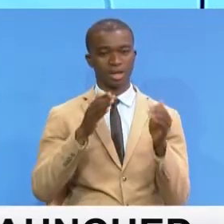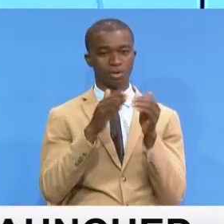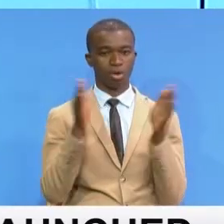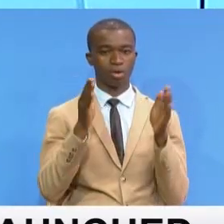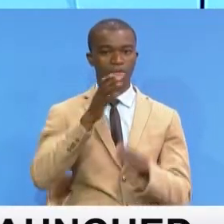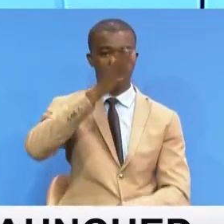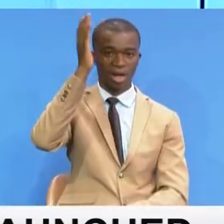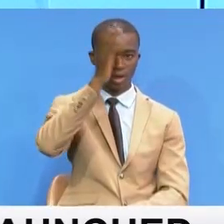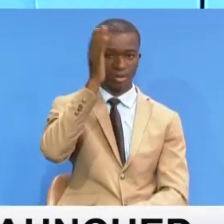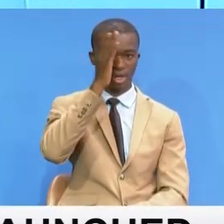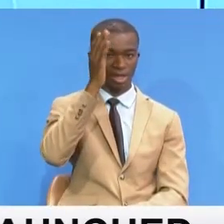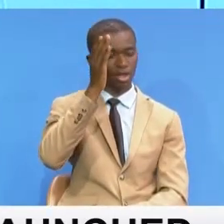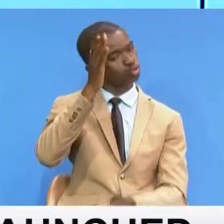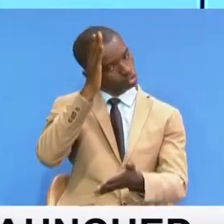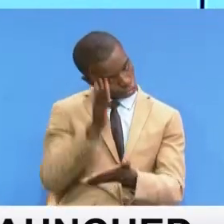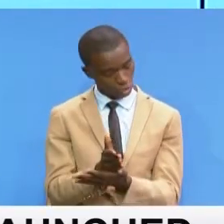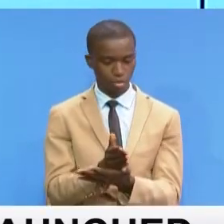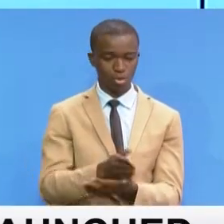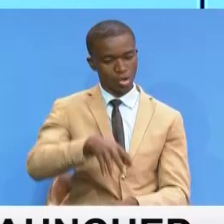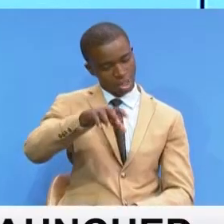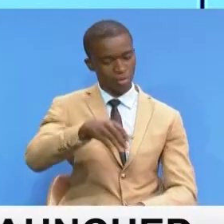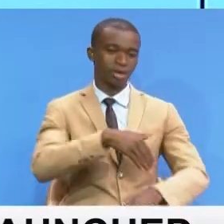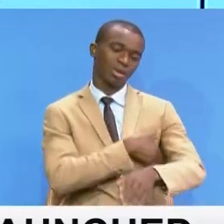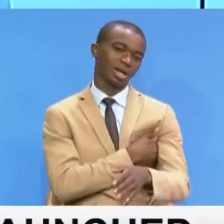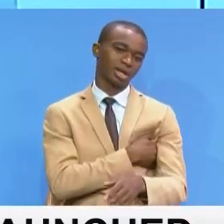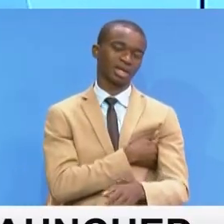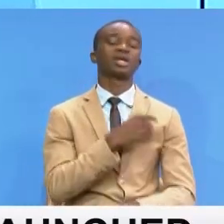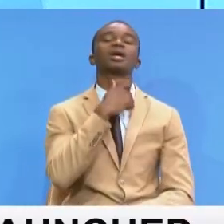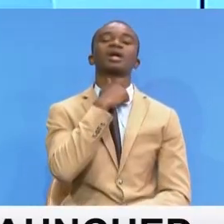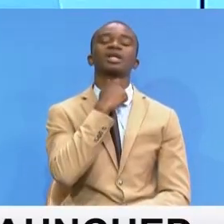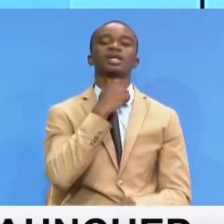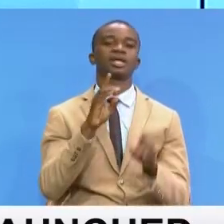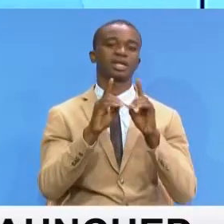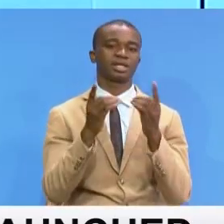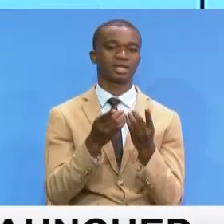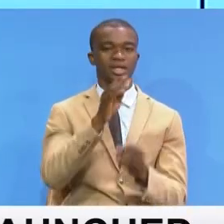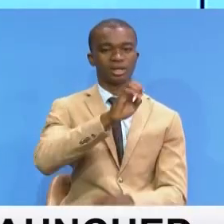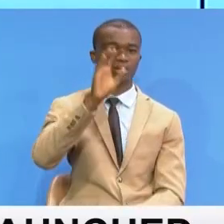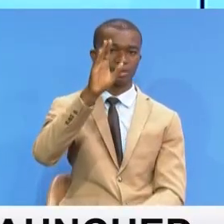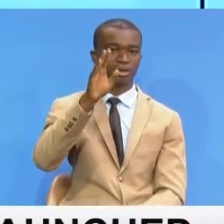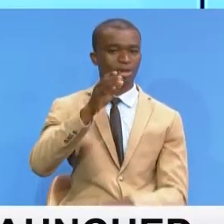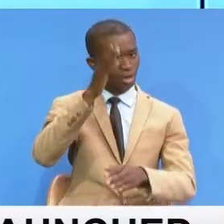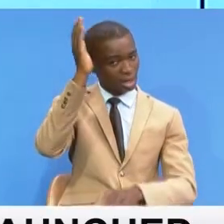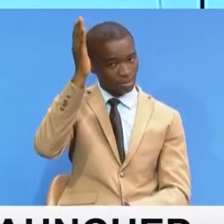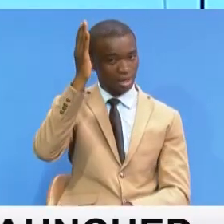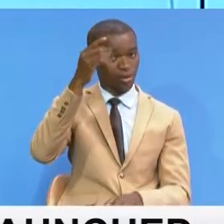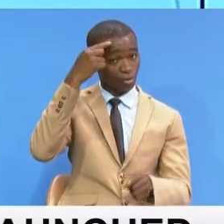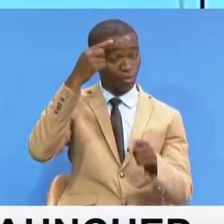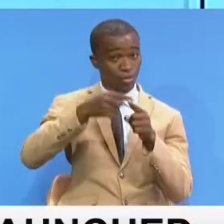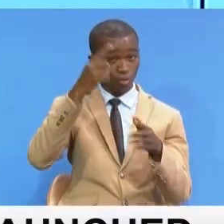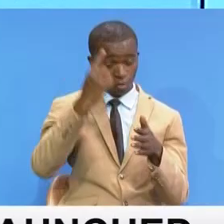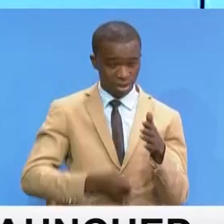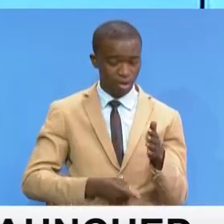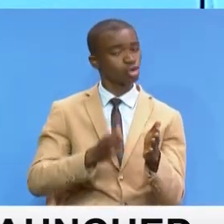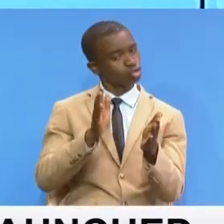campaign against child marriages in Katete District of Eastern Province. The campaign is aimed at ensuring girls remain